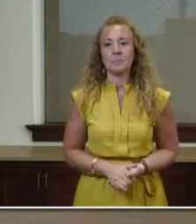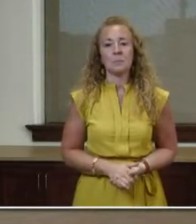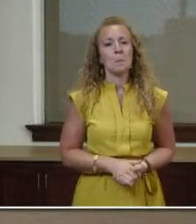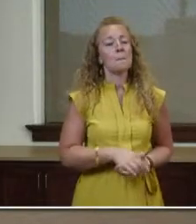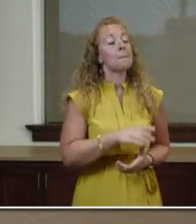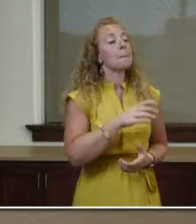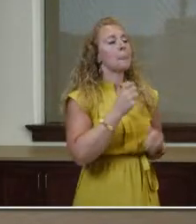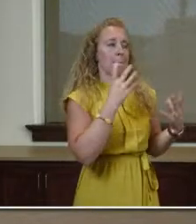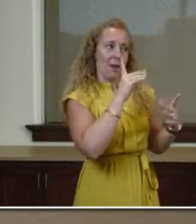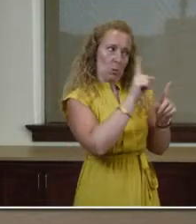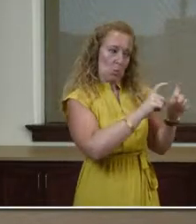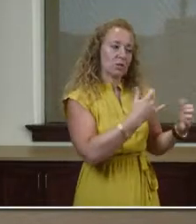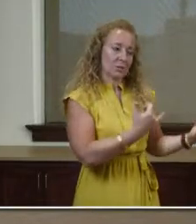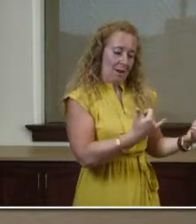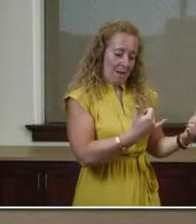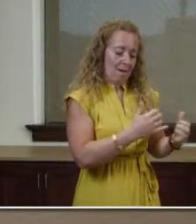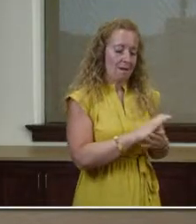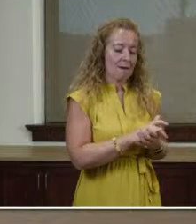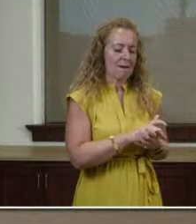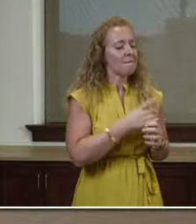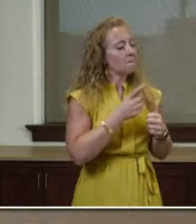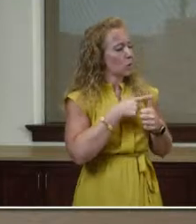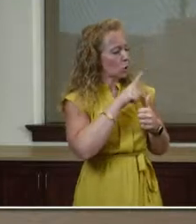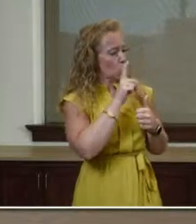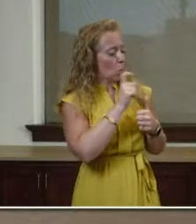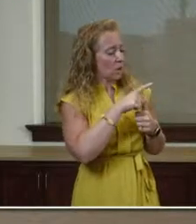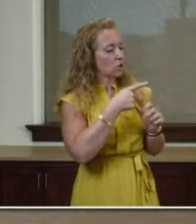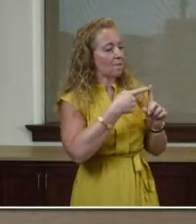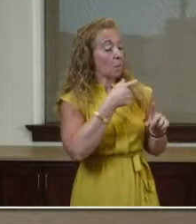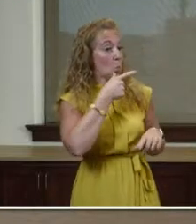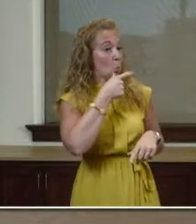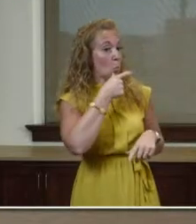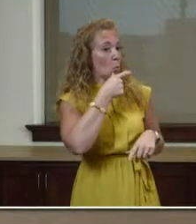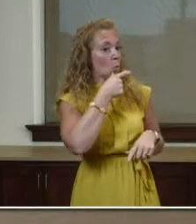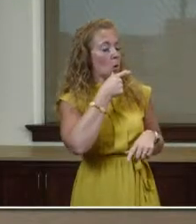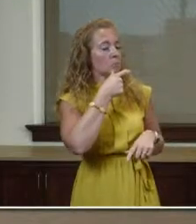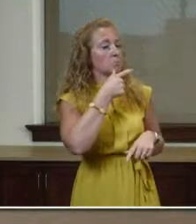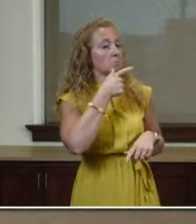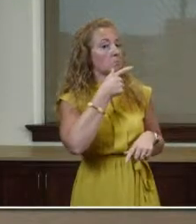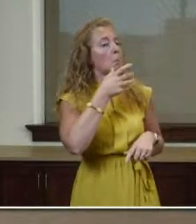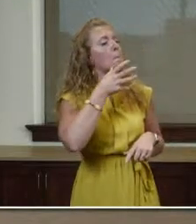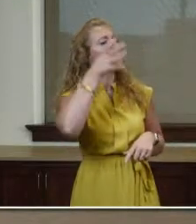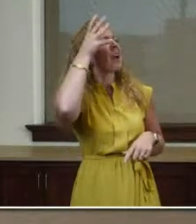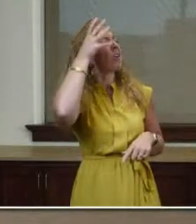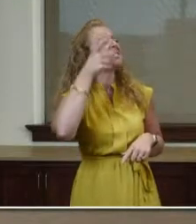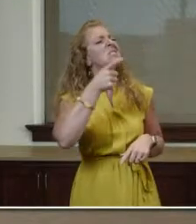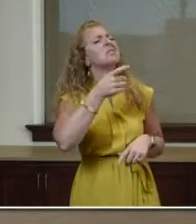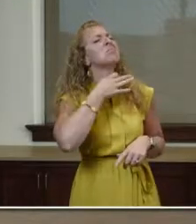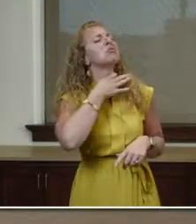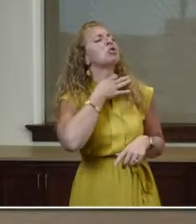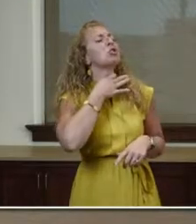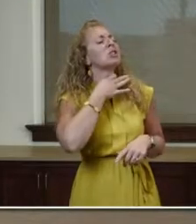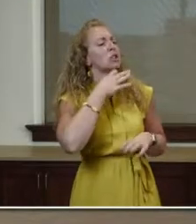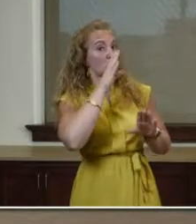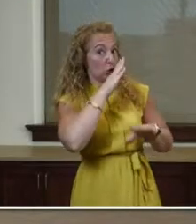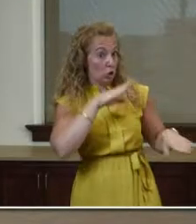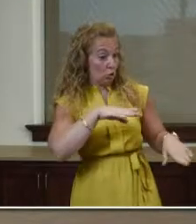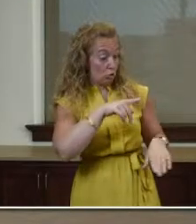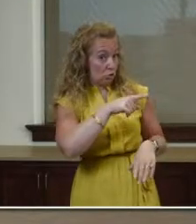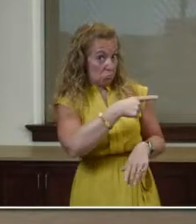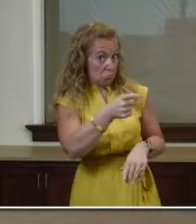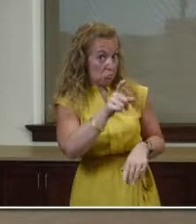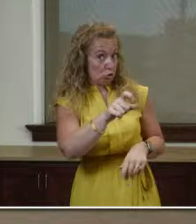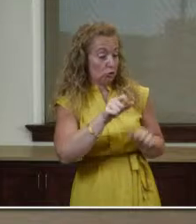We have a number of questions this week. The first question comes from a number of parents inquiring whether or not kids should still wear